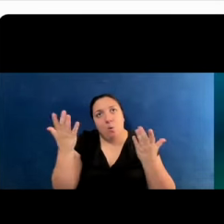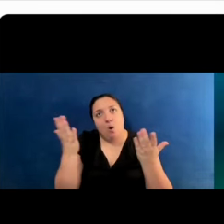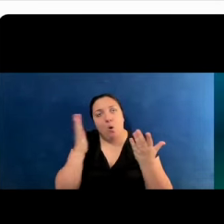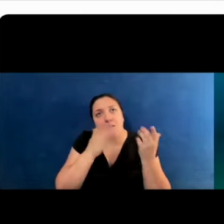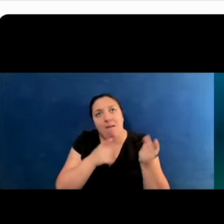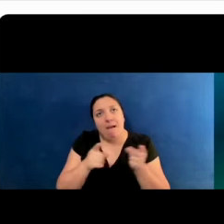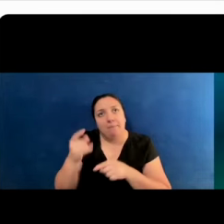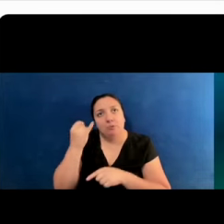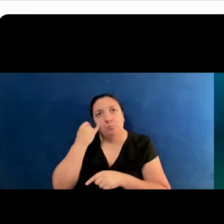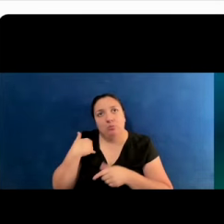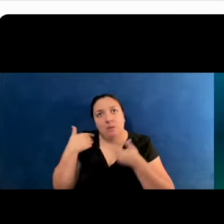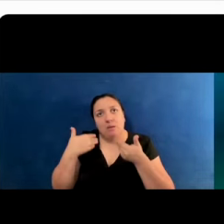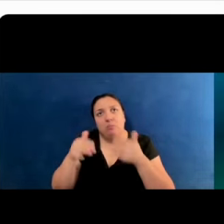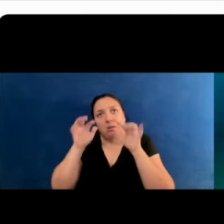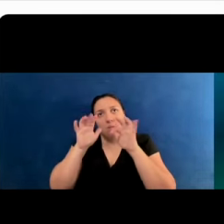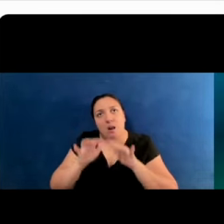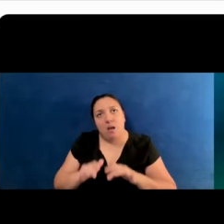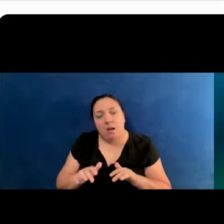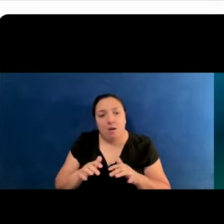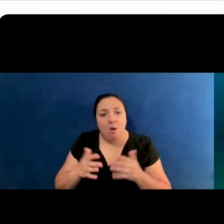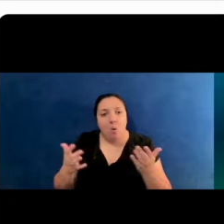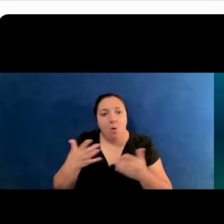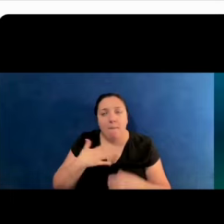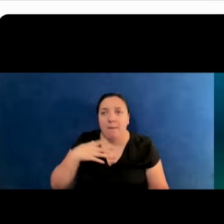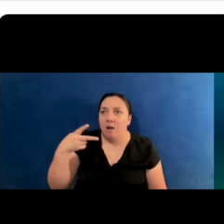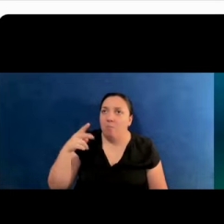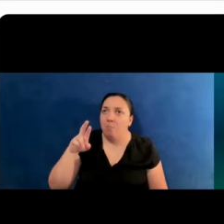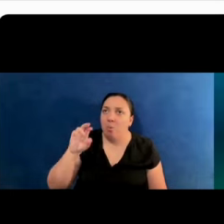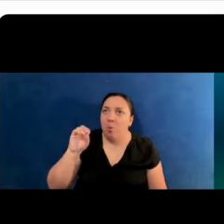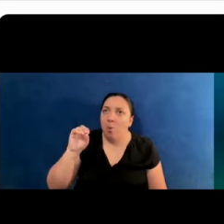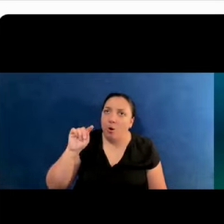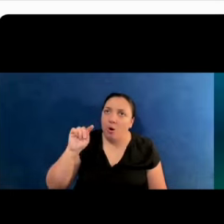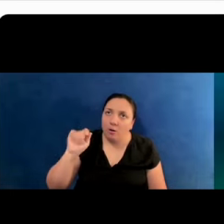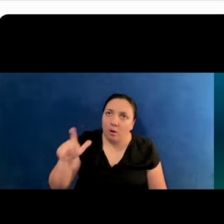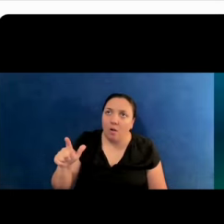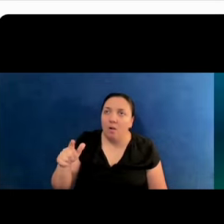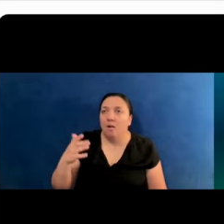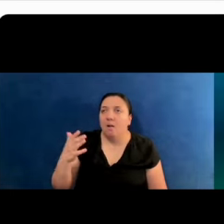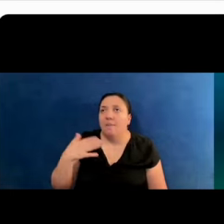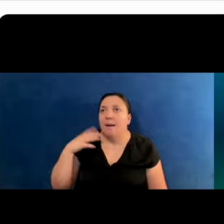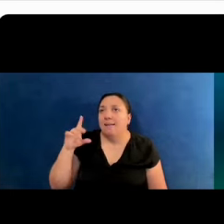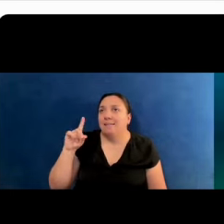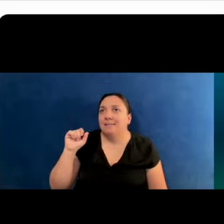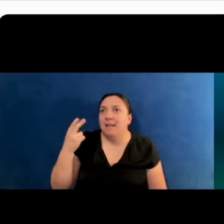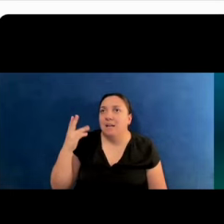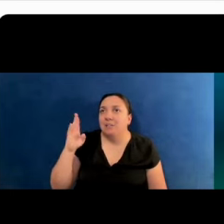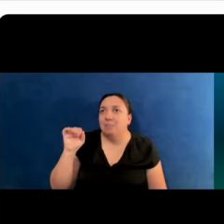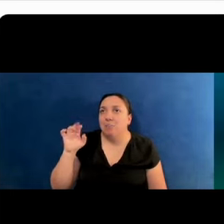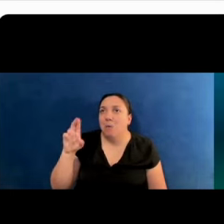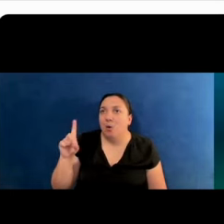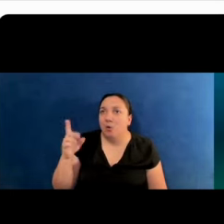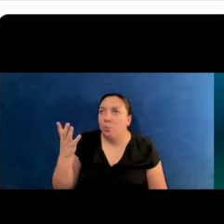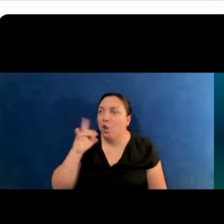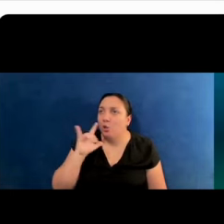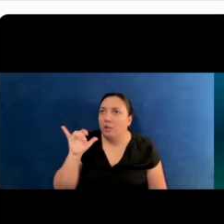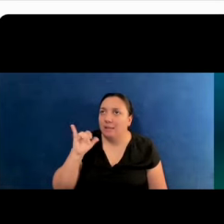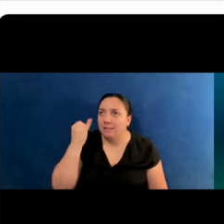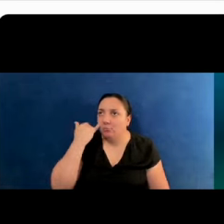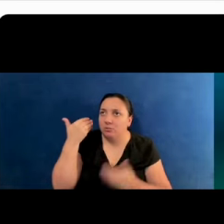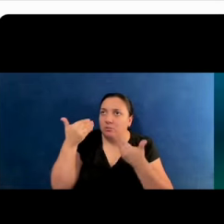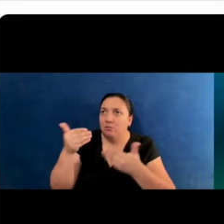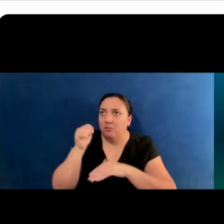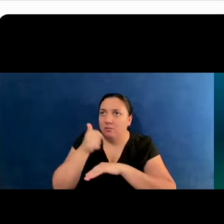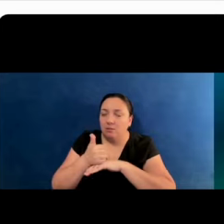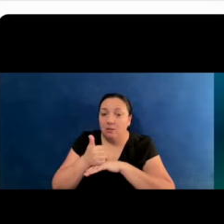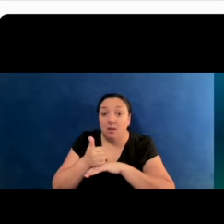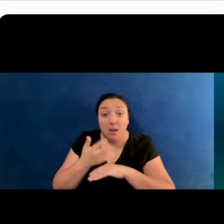their platform or their portal or the dashboard would look like as they are setting up their ABLE account, and to